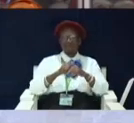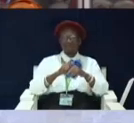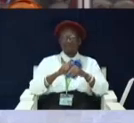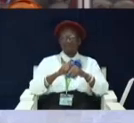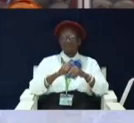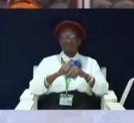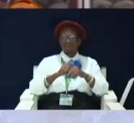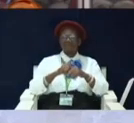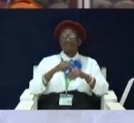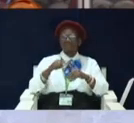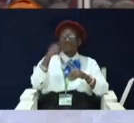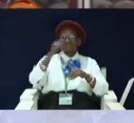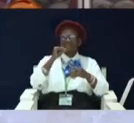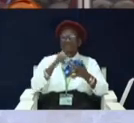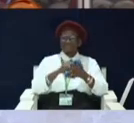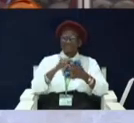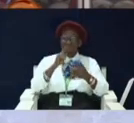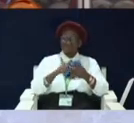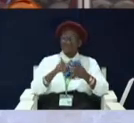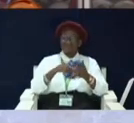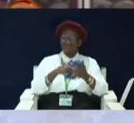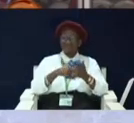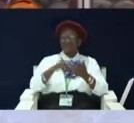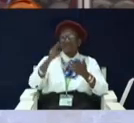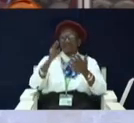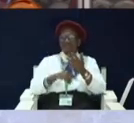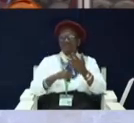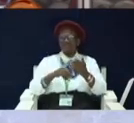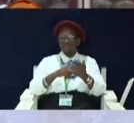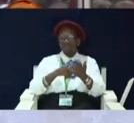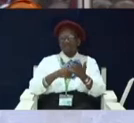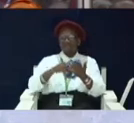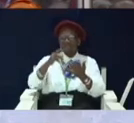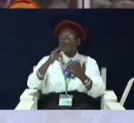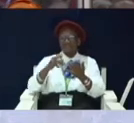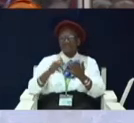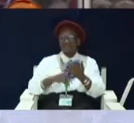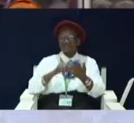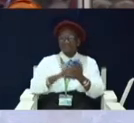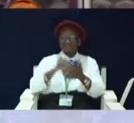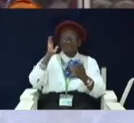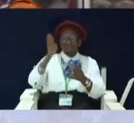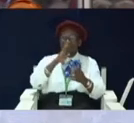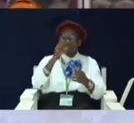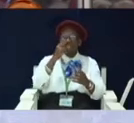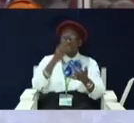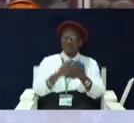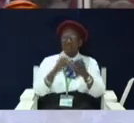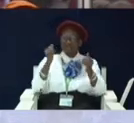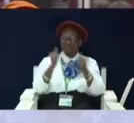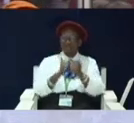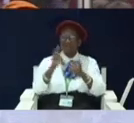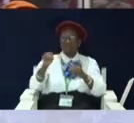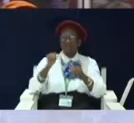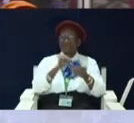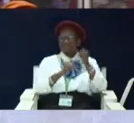Say ye to the righteous, he shall be well with him. Isaiah chapter 3 verse